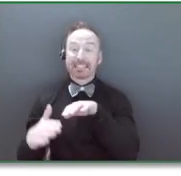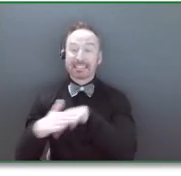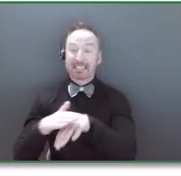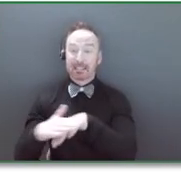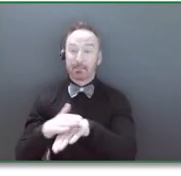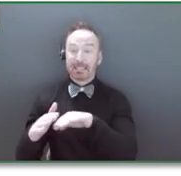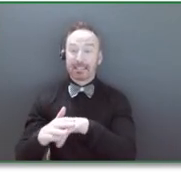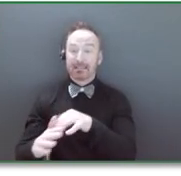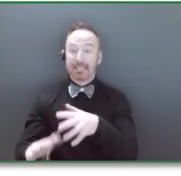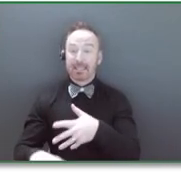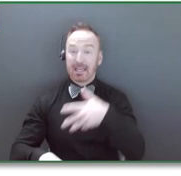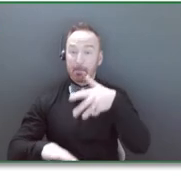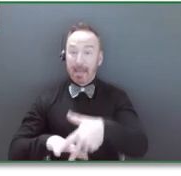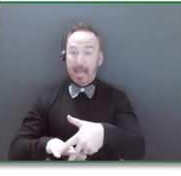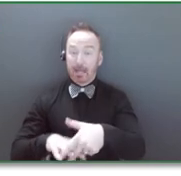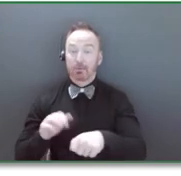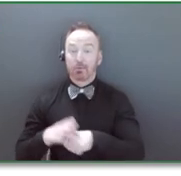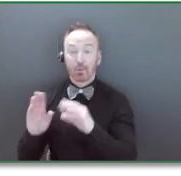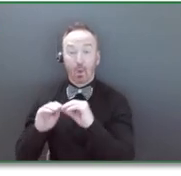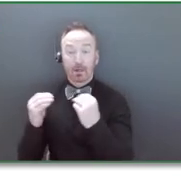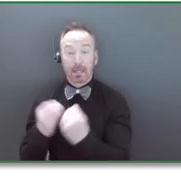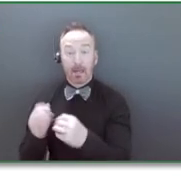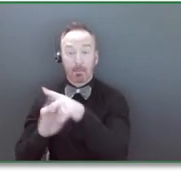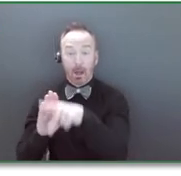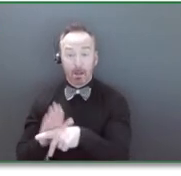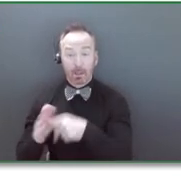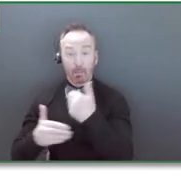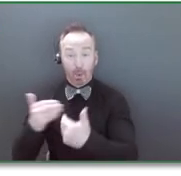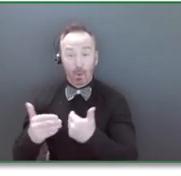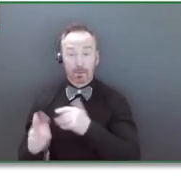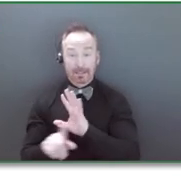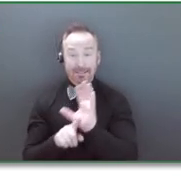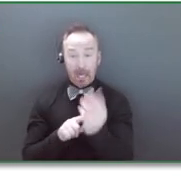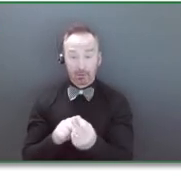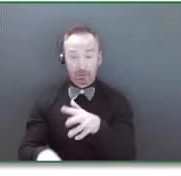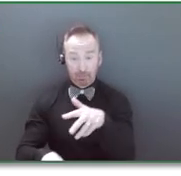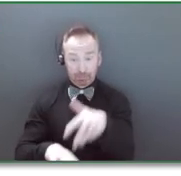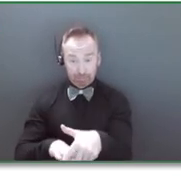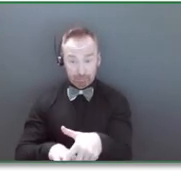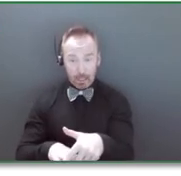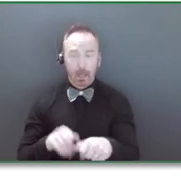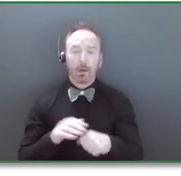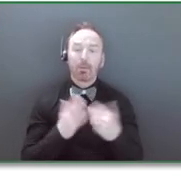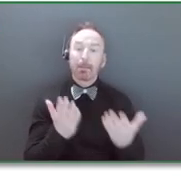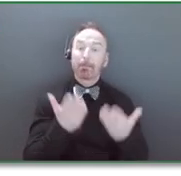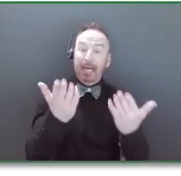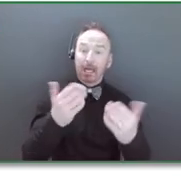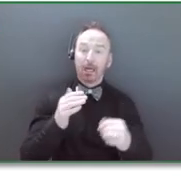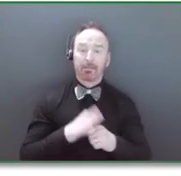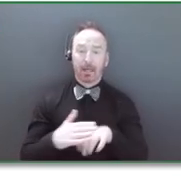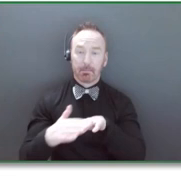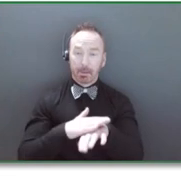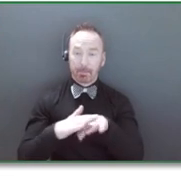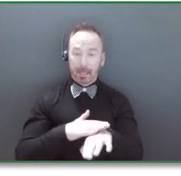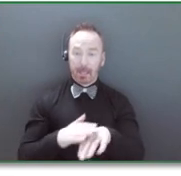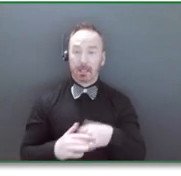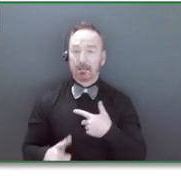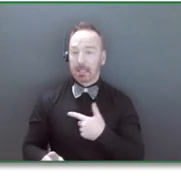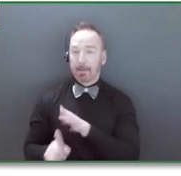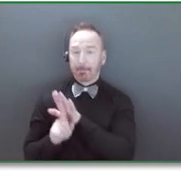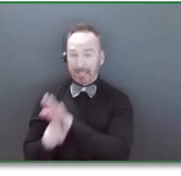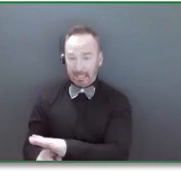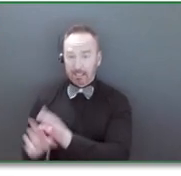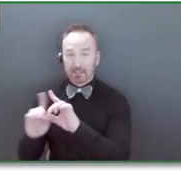organisational policies, processes, and culture, we suggested that accessibility should not be siloed off into some department or organisational